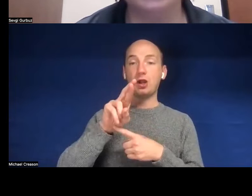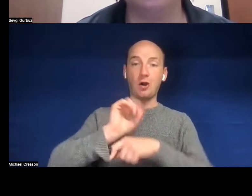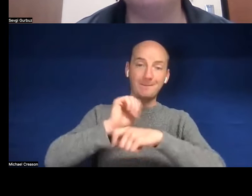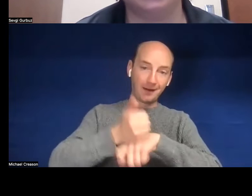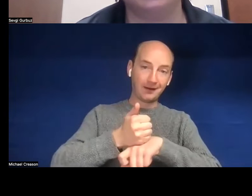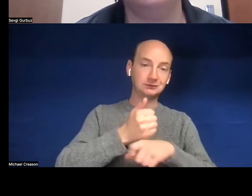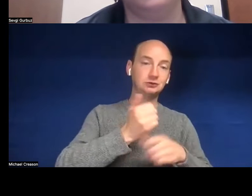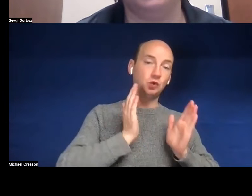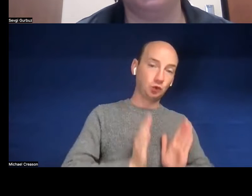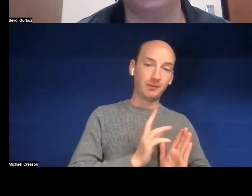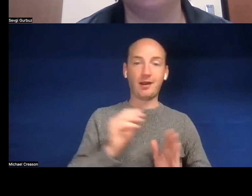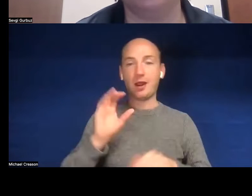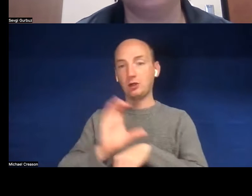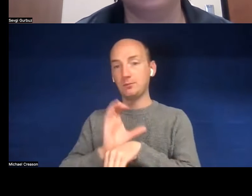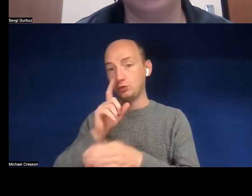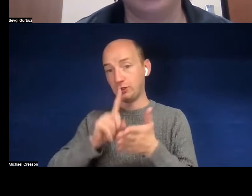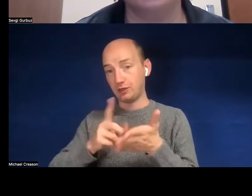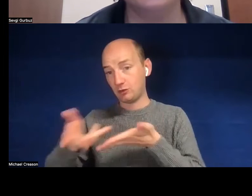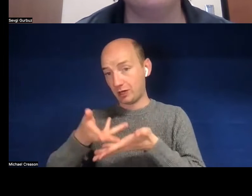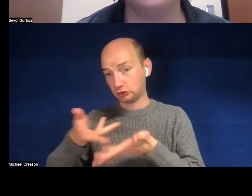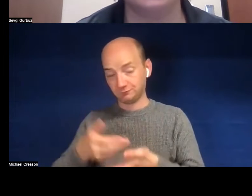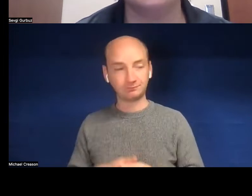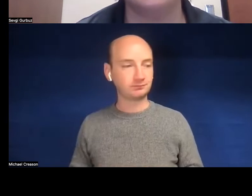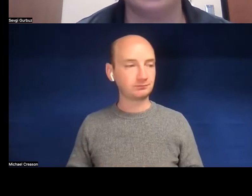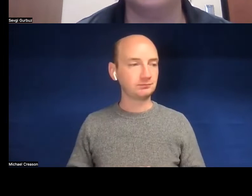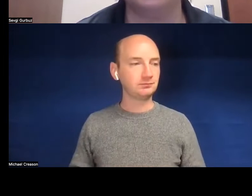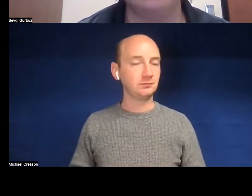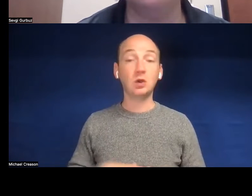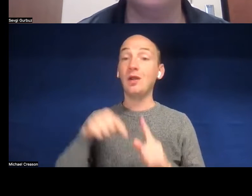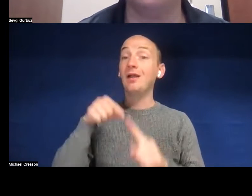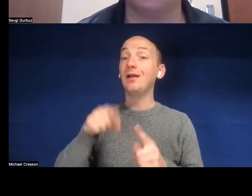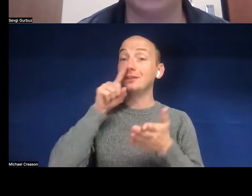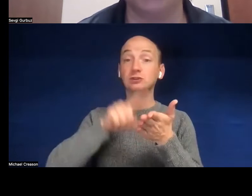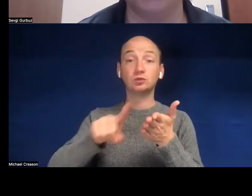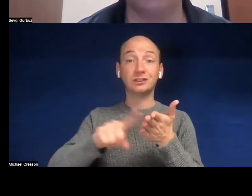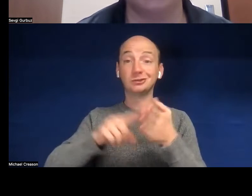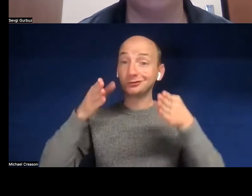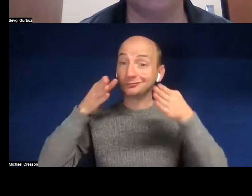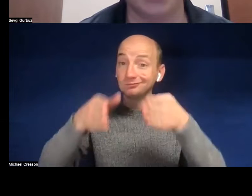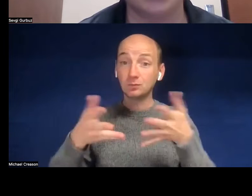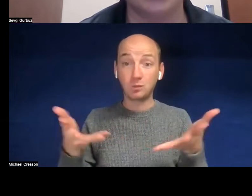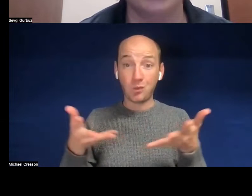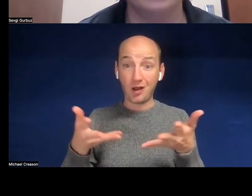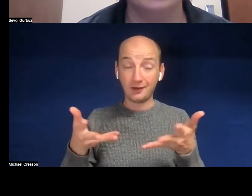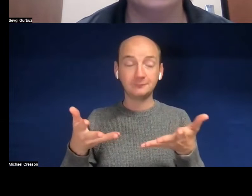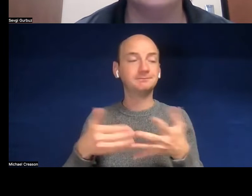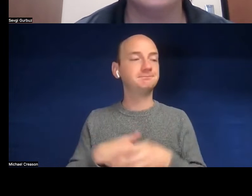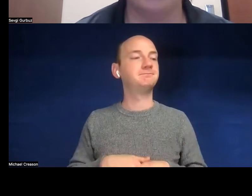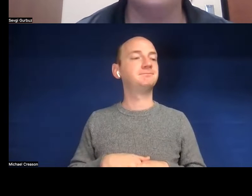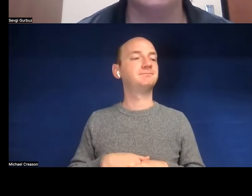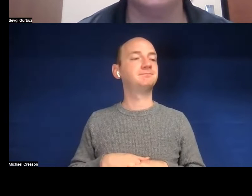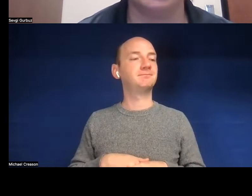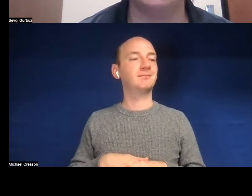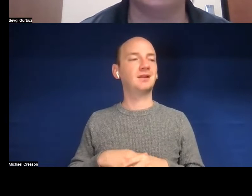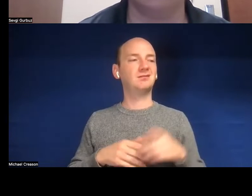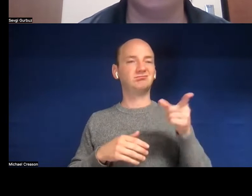So what is our objective in this research? I'd like to emphasize that the main research question we're trying to address is